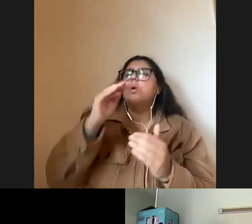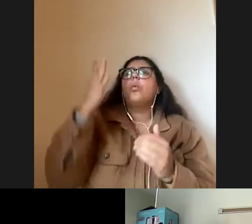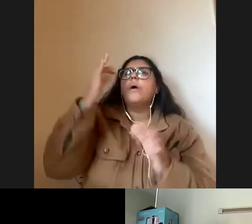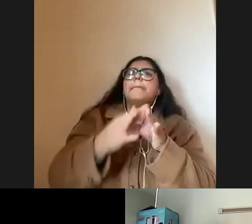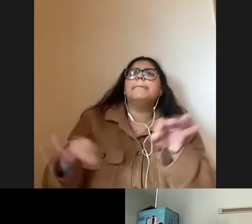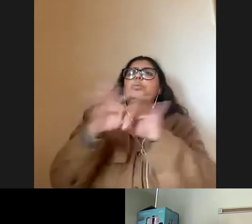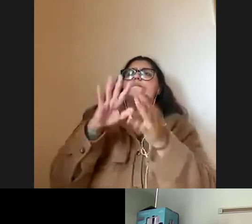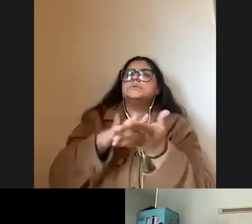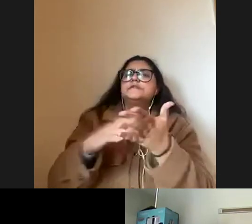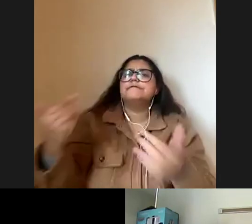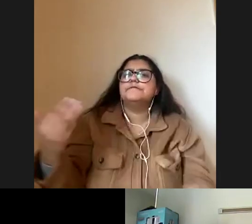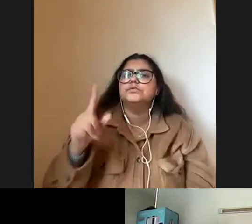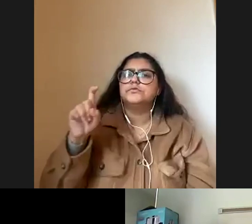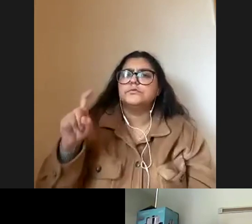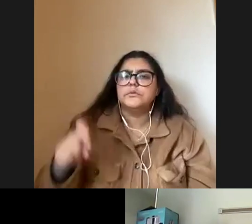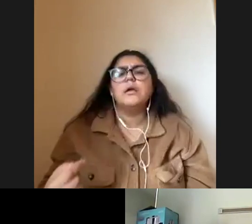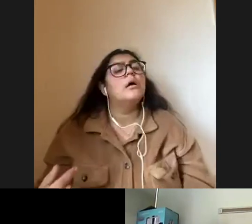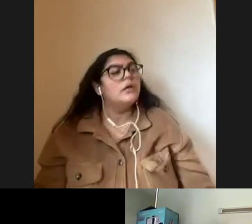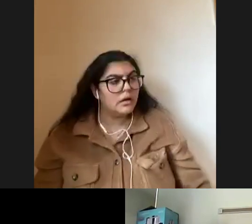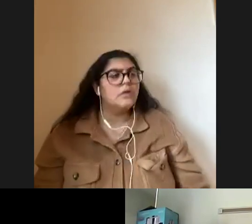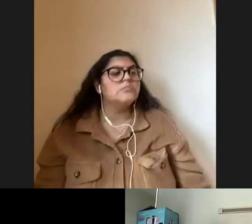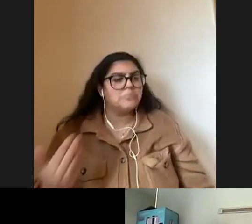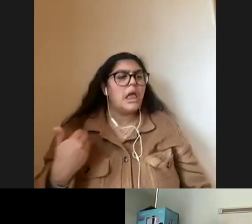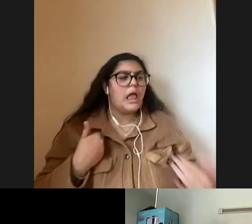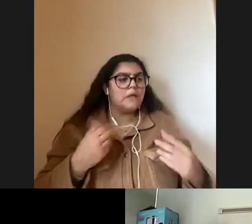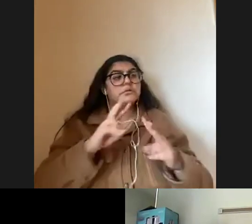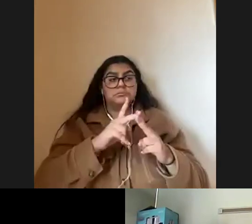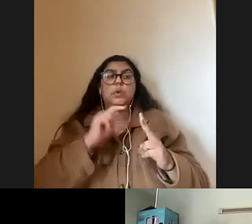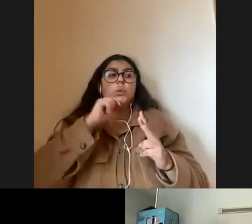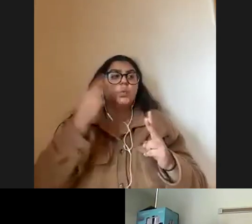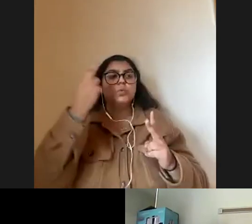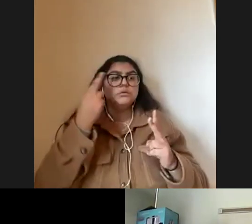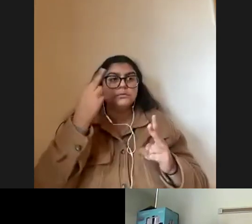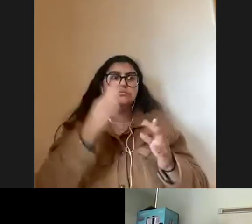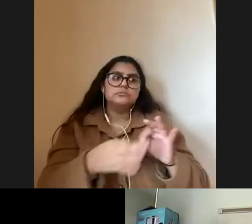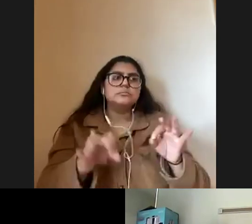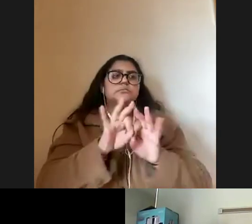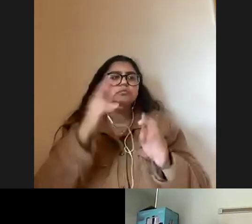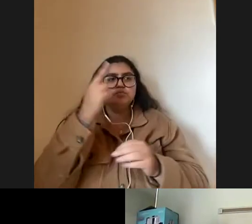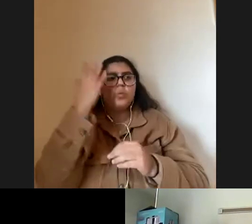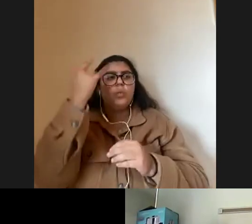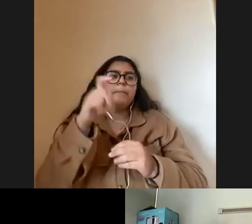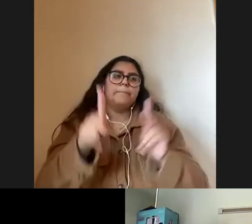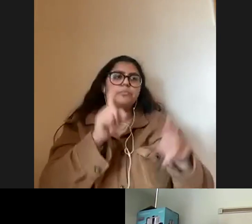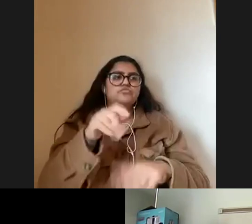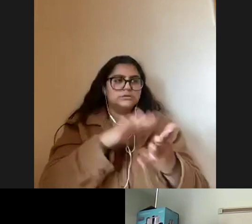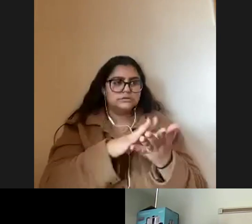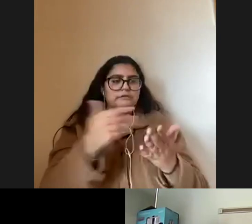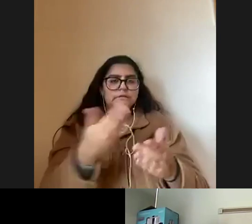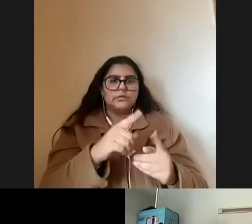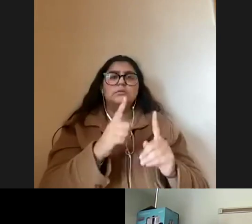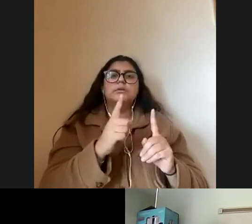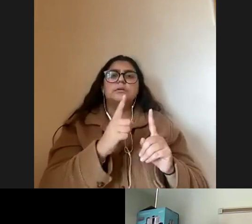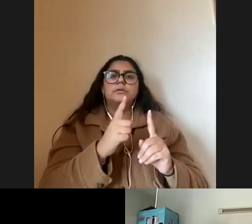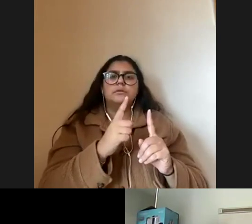fish? Yeah, so I think there's a couple of cool reasons for, or important reasons for why people should study fish. One is humans have